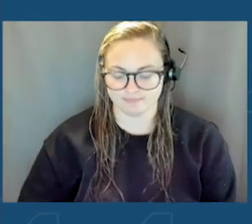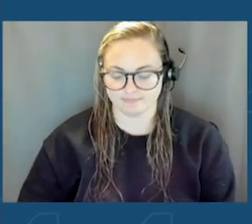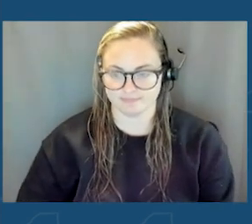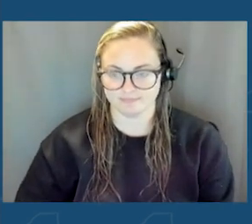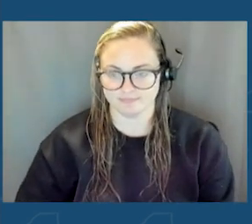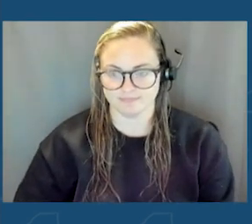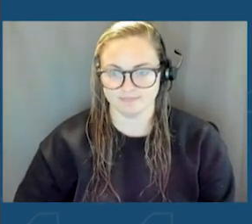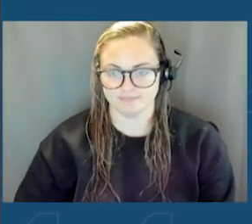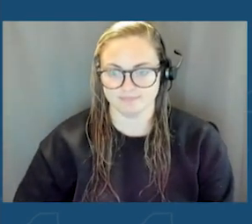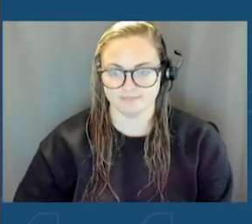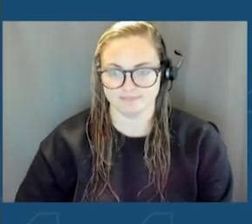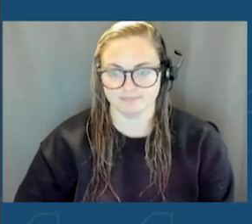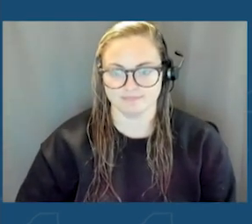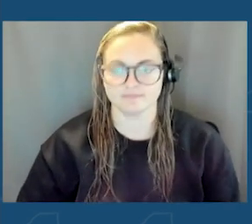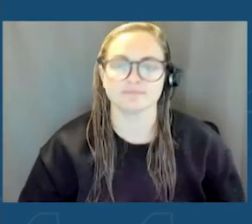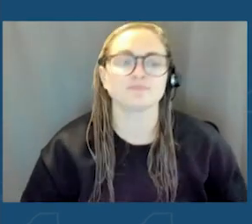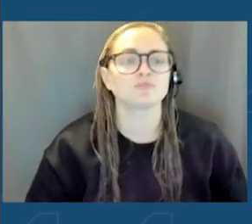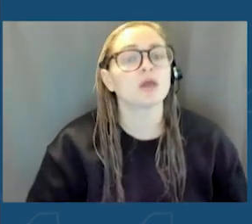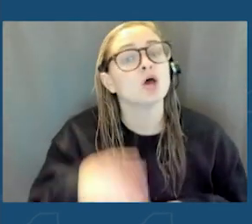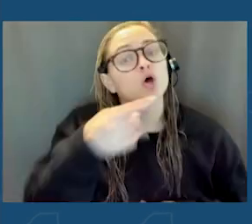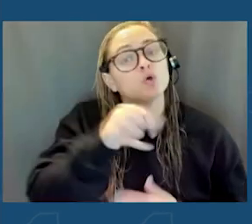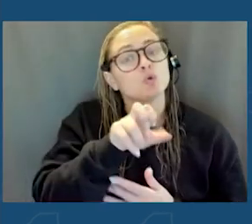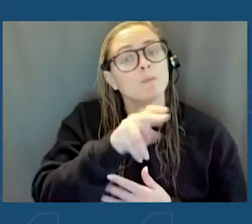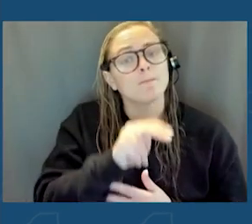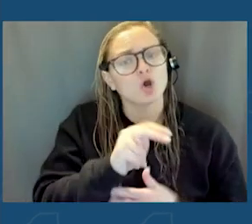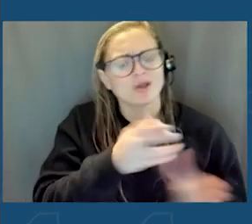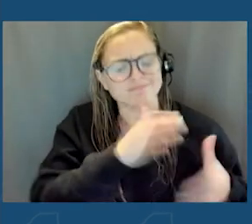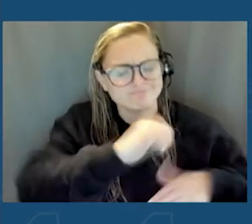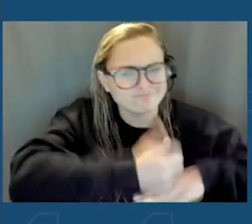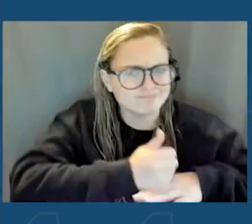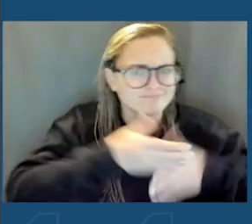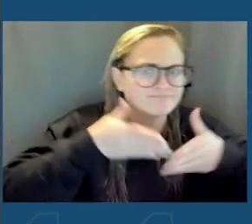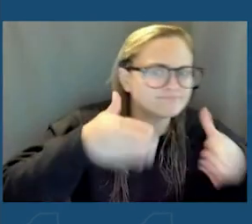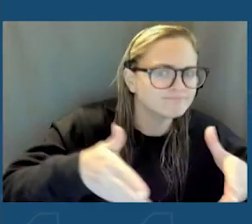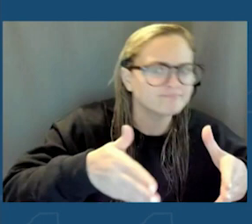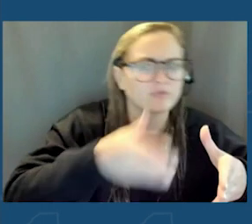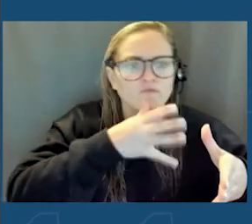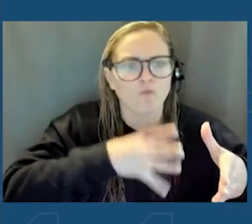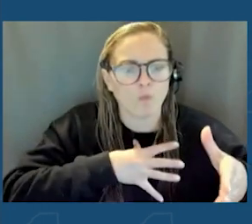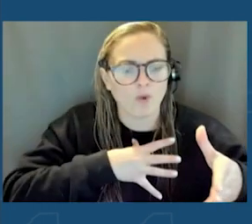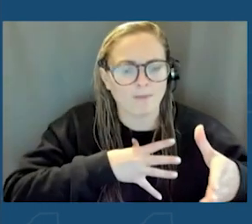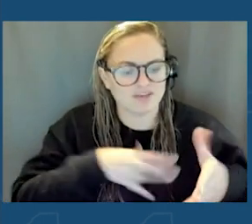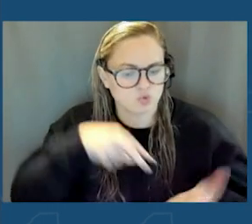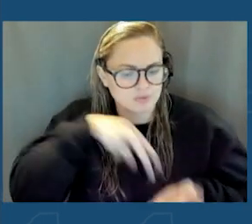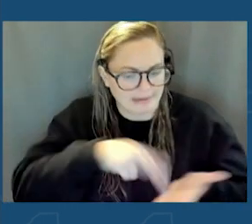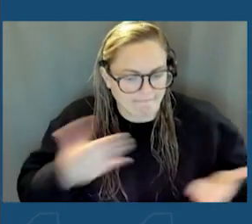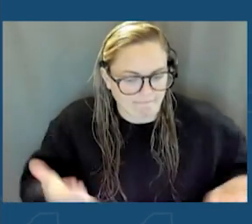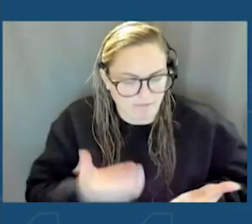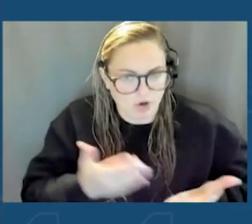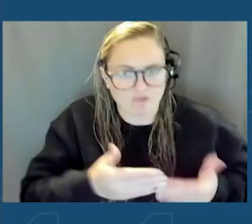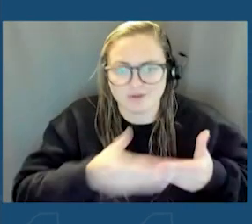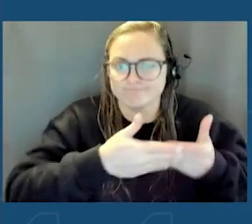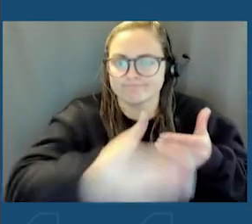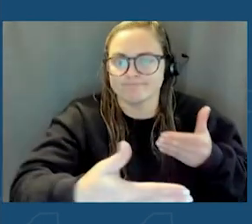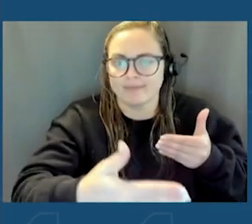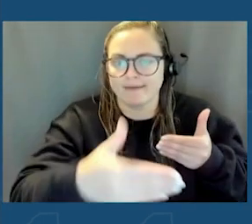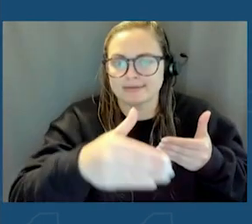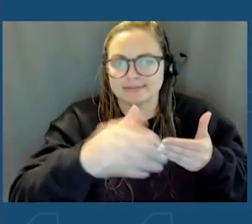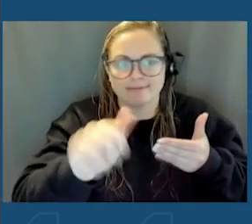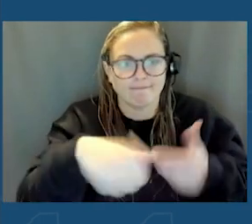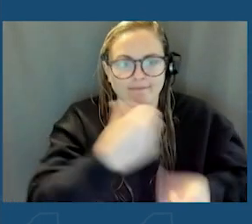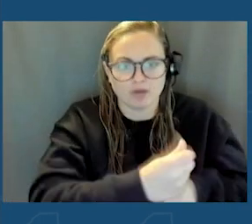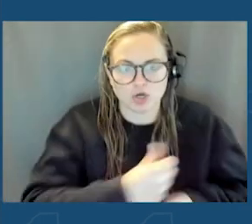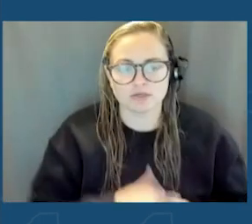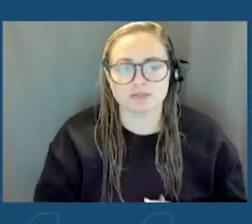Perkins paved the pathway for other revolutionists of the women's movement to stand on this very stage for the next century. Margaret